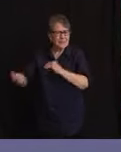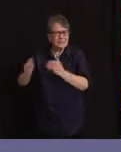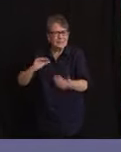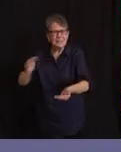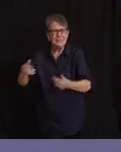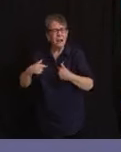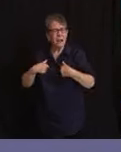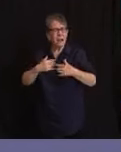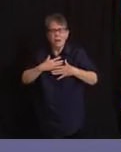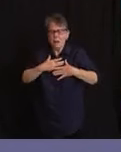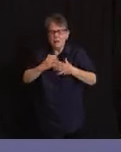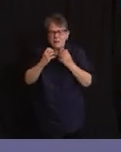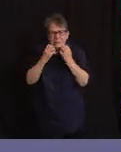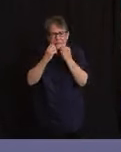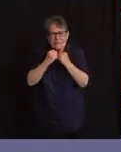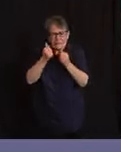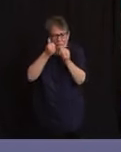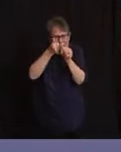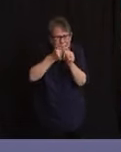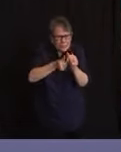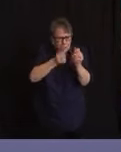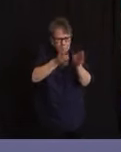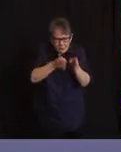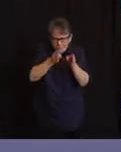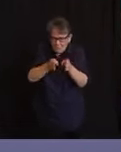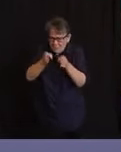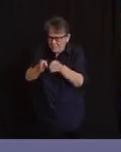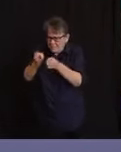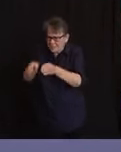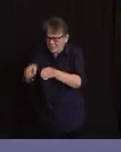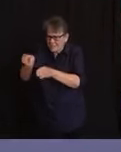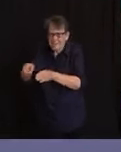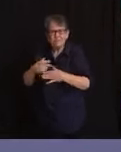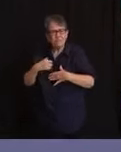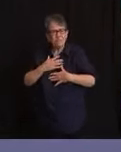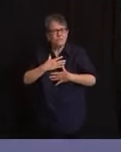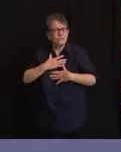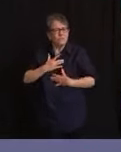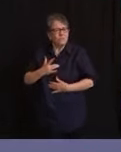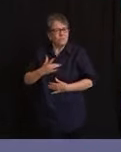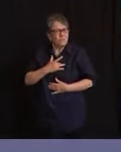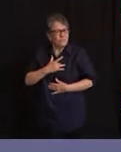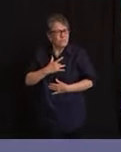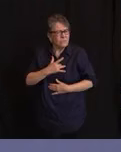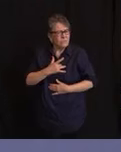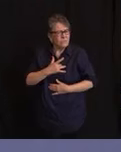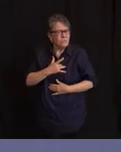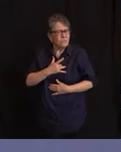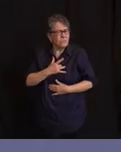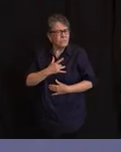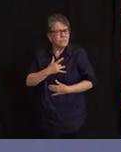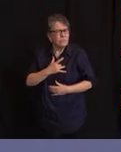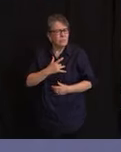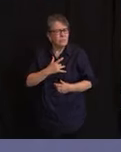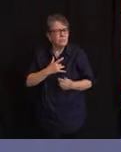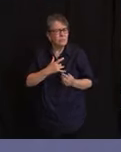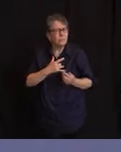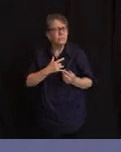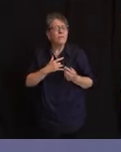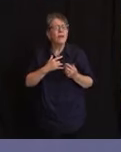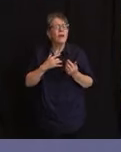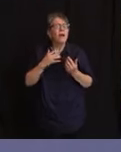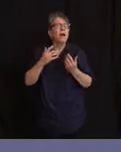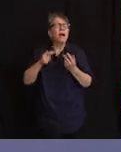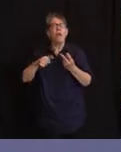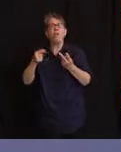get sloppy, that they get, I don't know if I'd use the word stupid because I don't blame them for being frustrated, but they basically let their guard